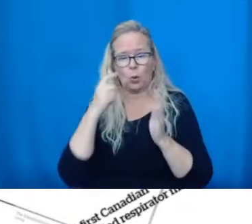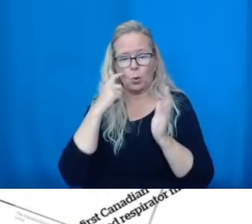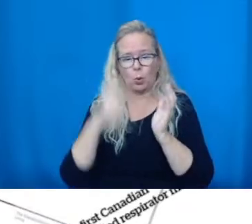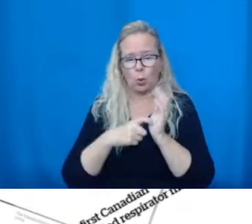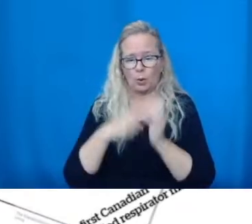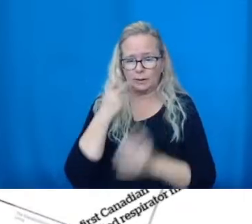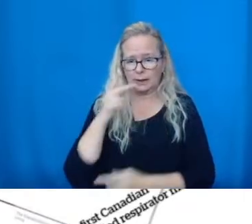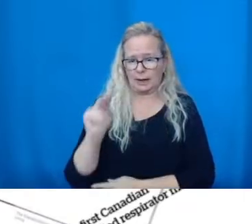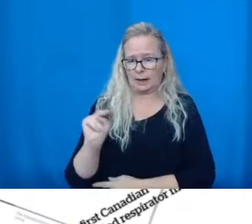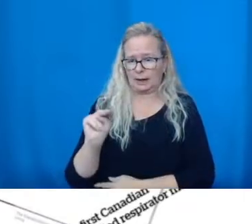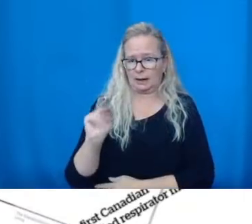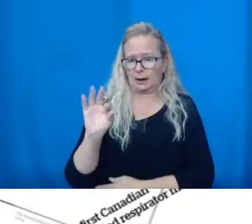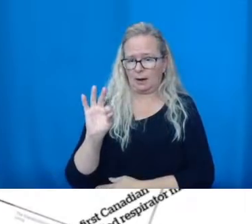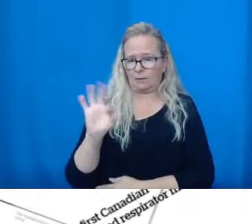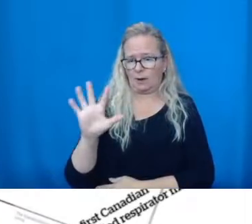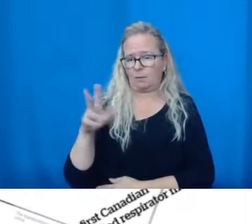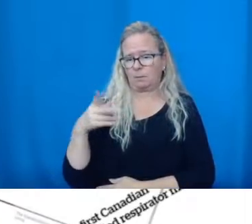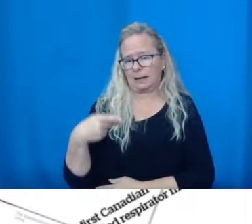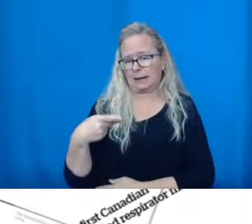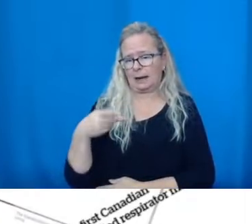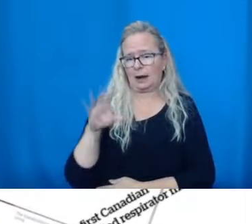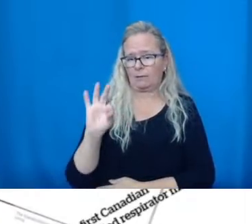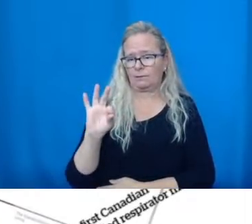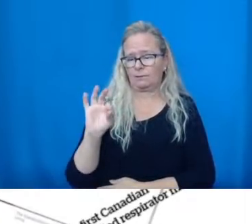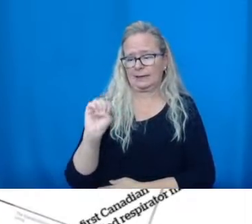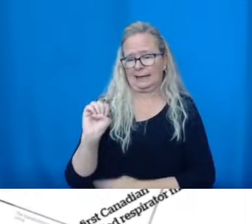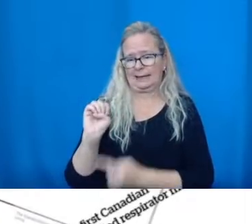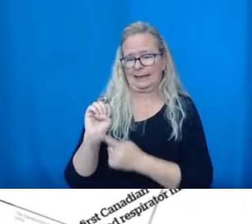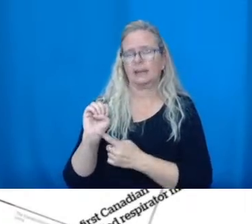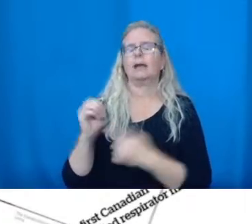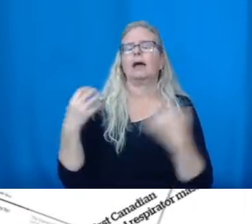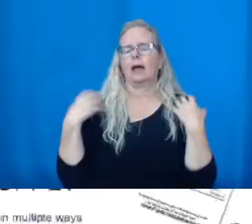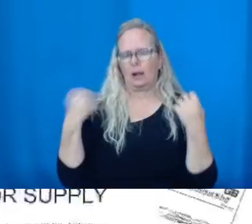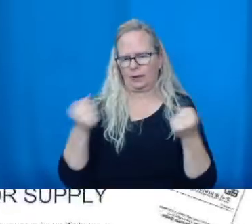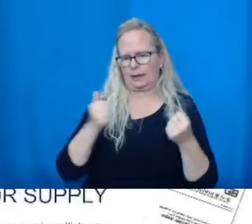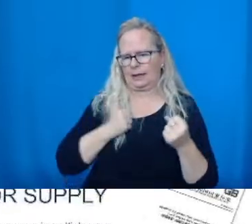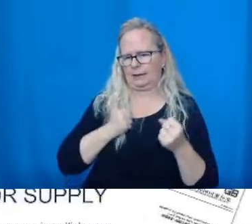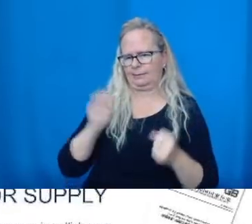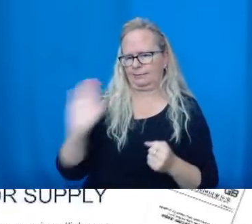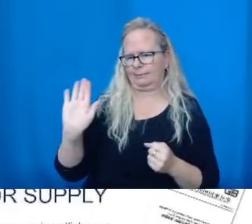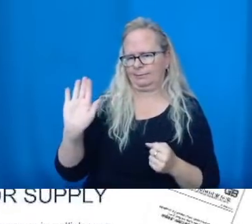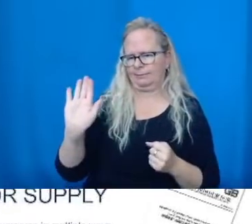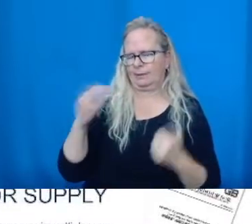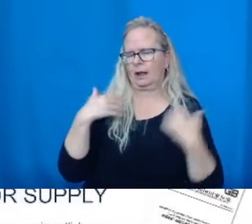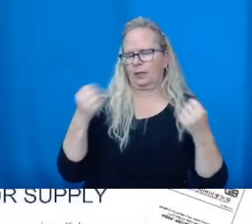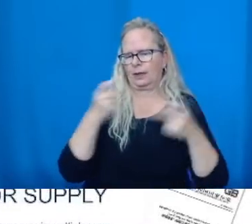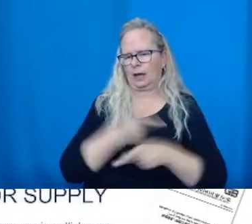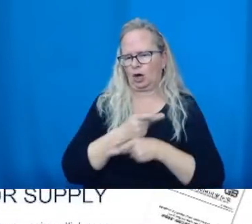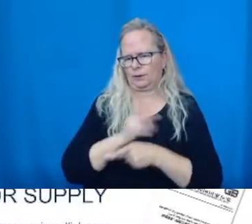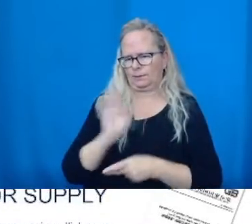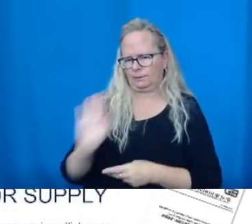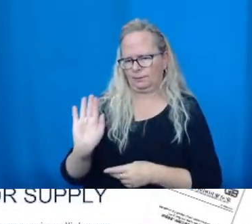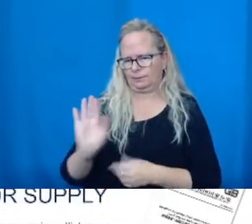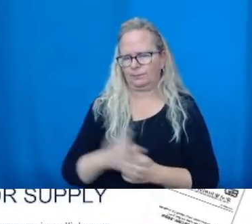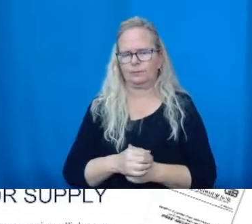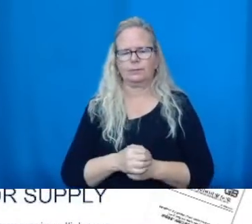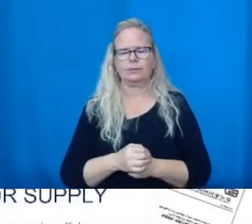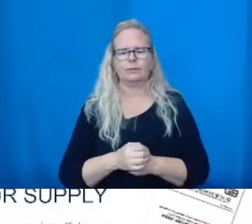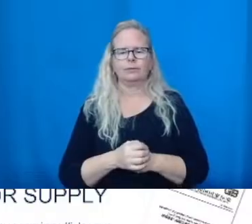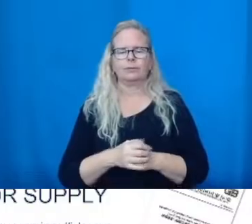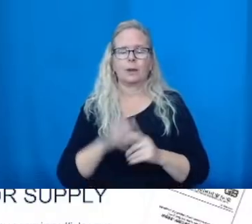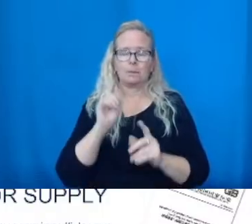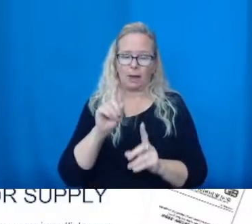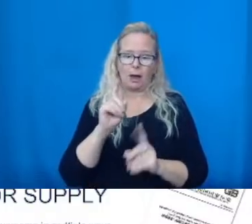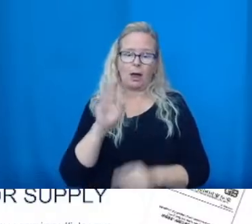they're used in healthcare. But their idea there was to aid, again, emerging Canadian manufacturers